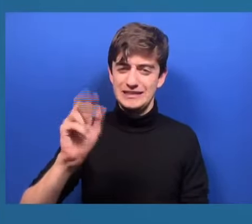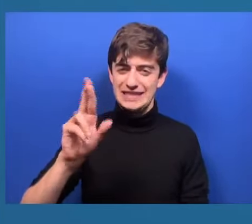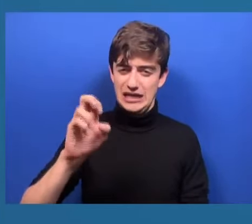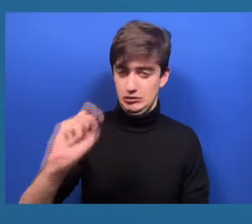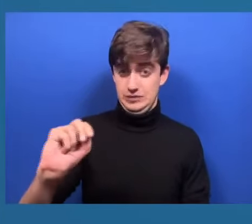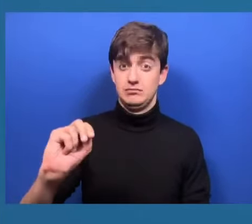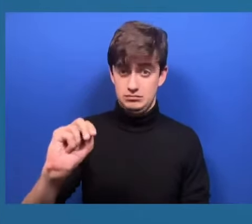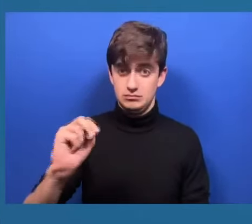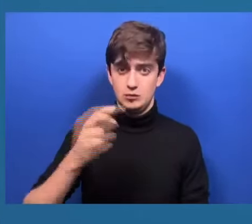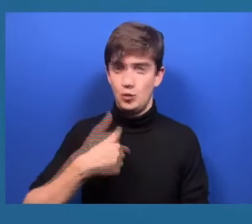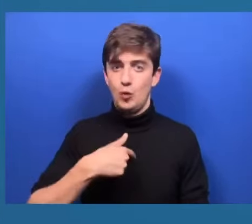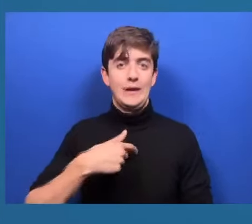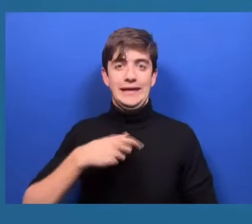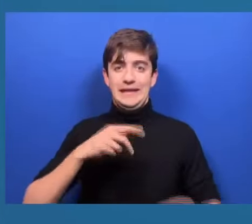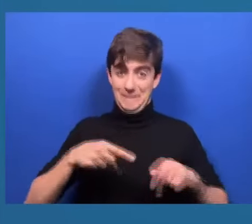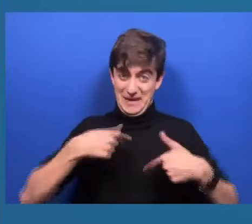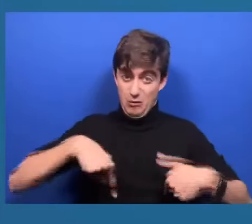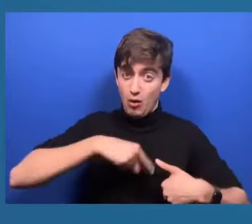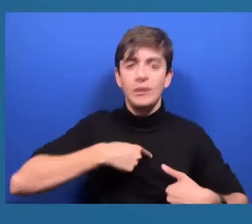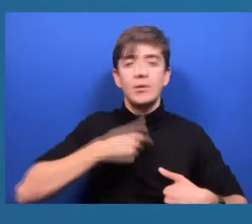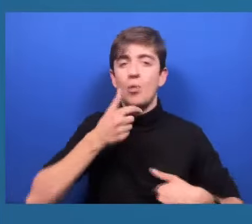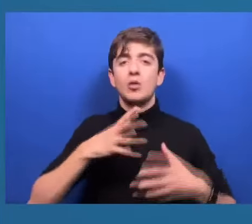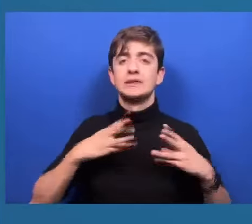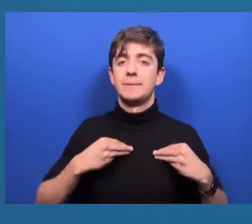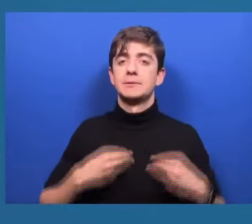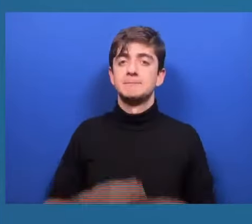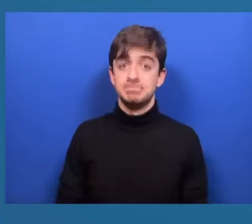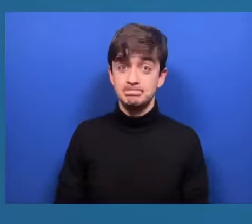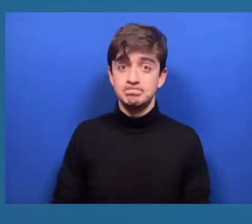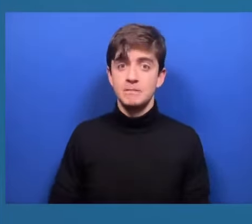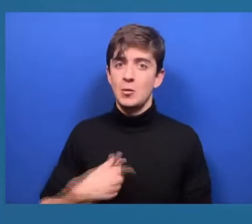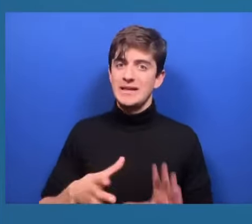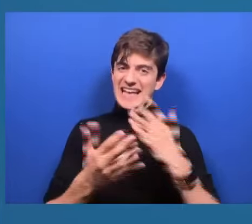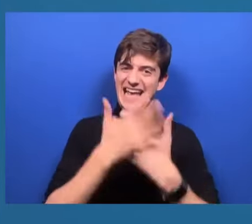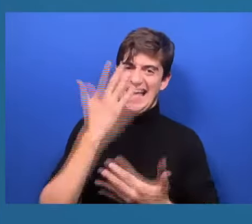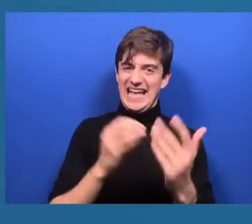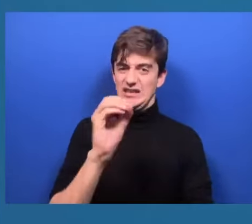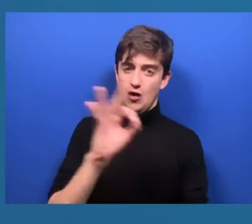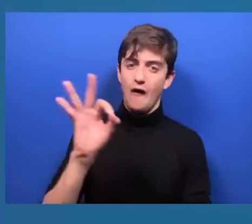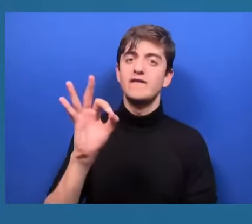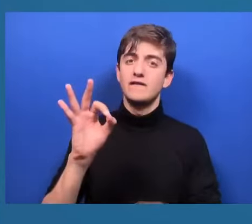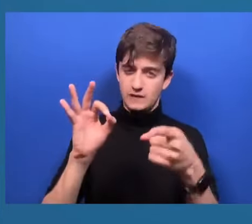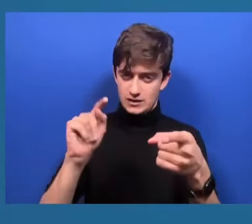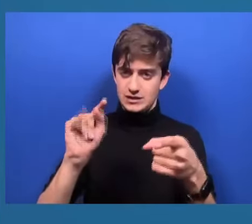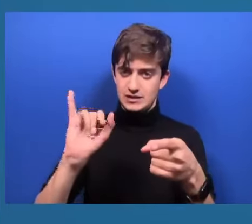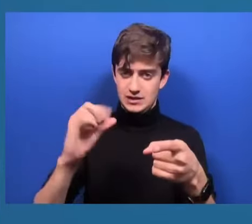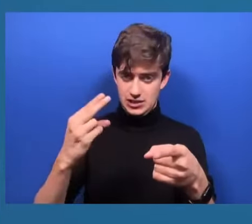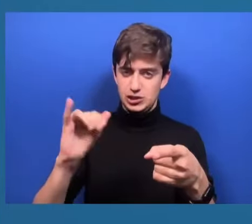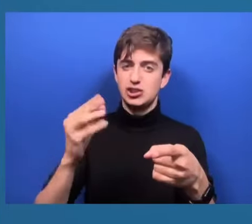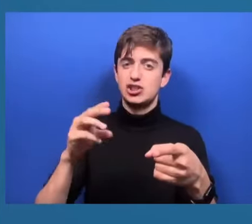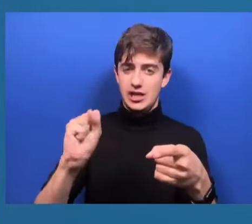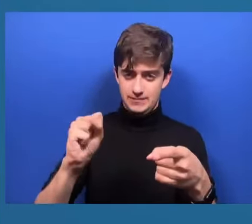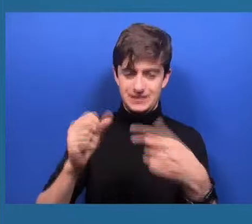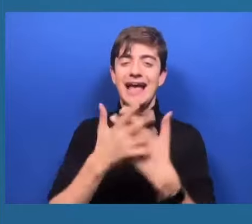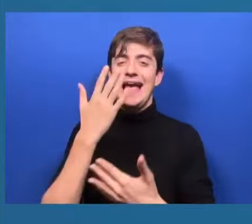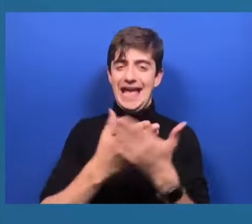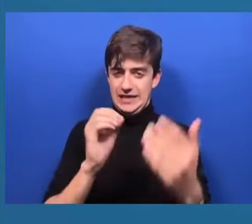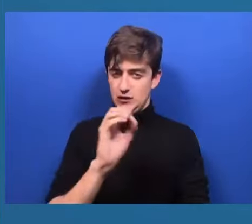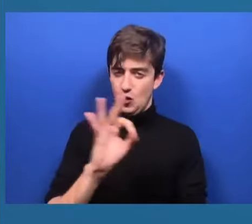it. And so we say, hands off, hands off, hands